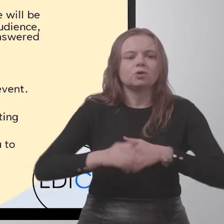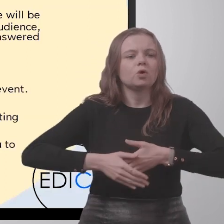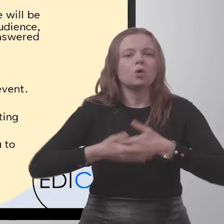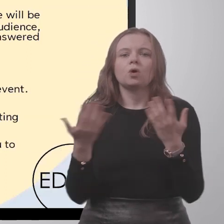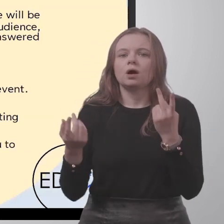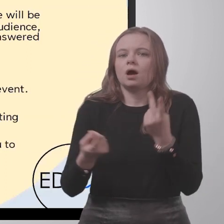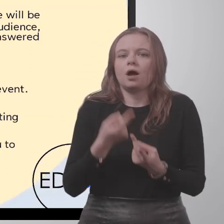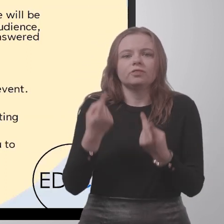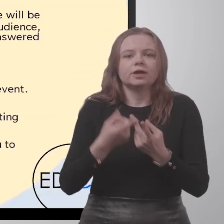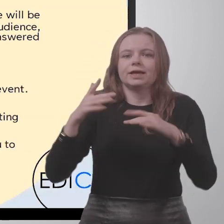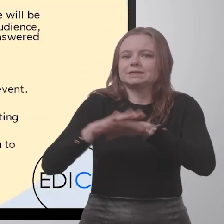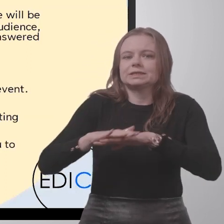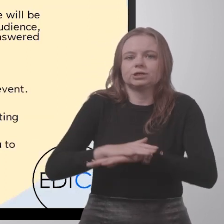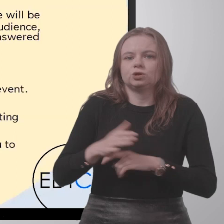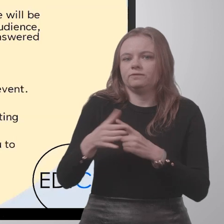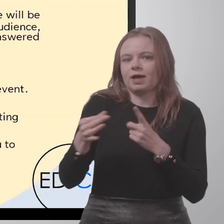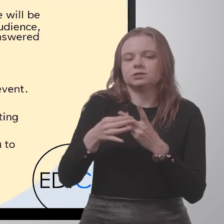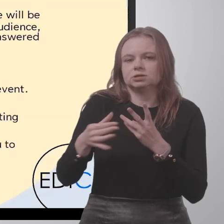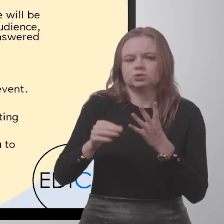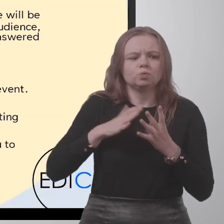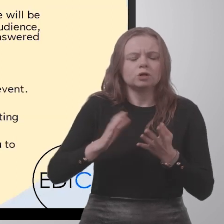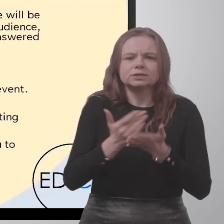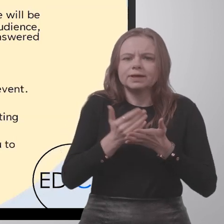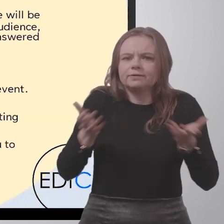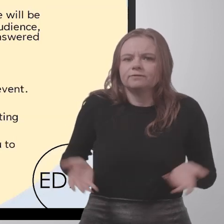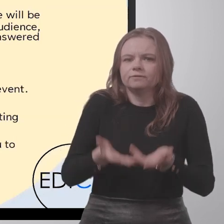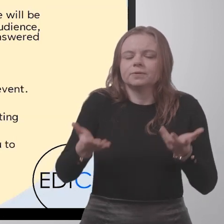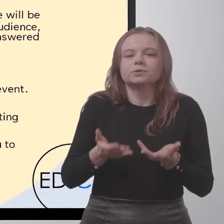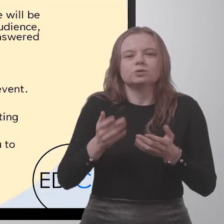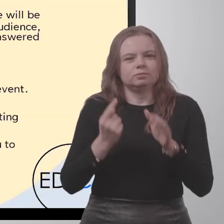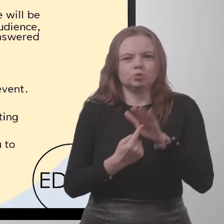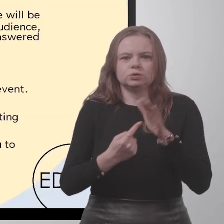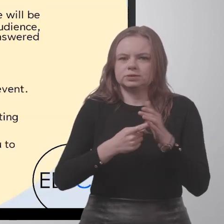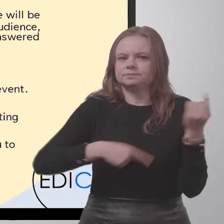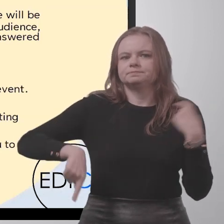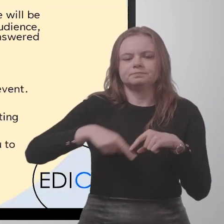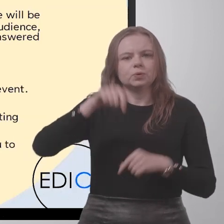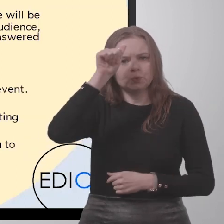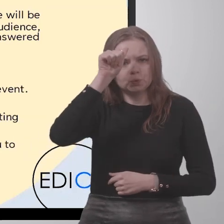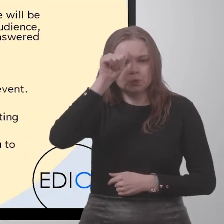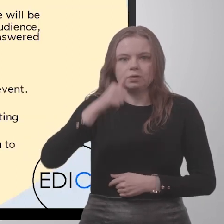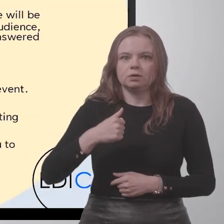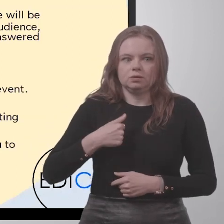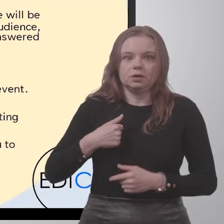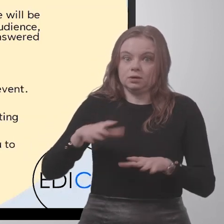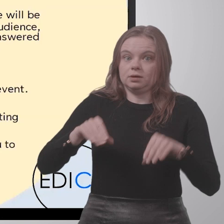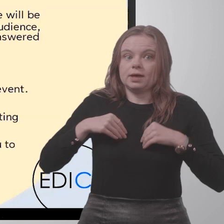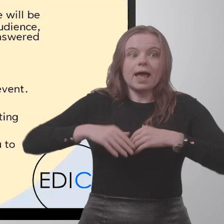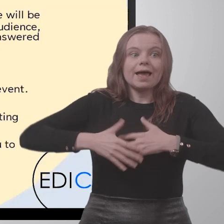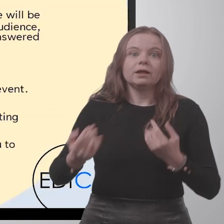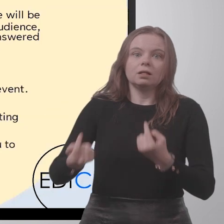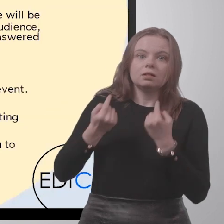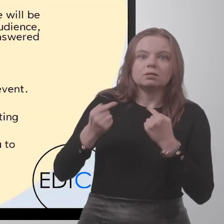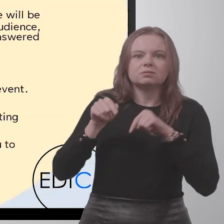or other intersectional factors. And it's really important that people are aware that we won't and we do not tolerate any kind